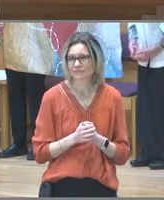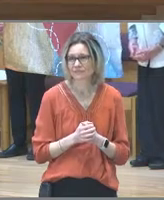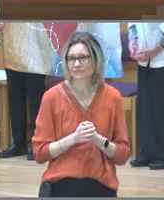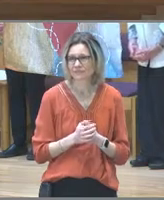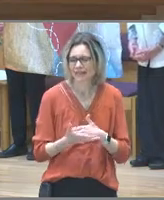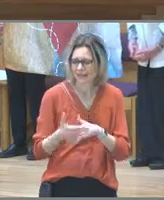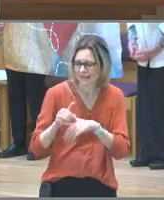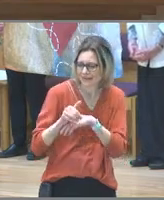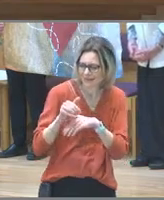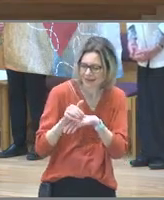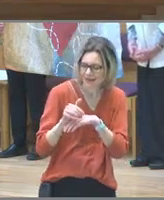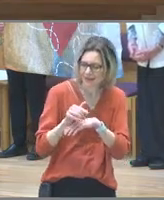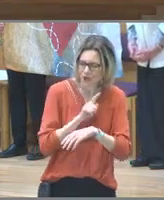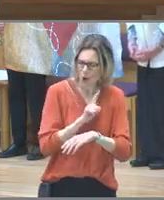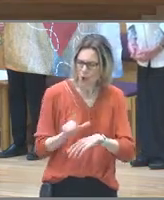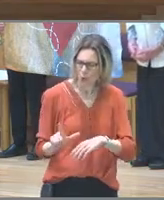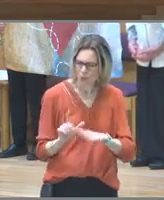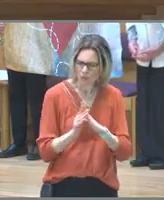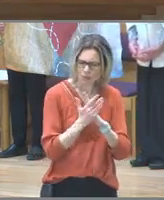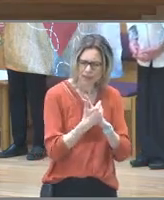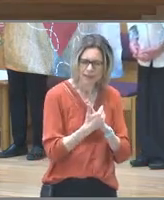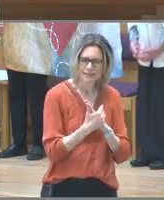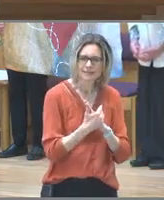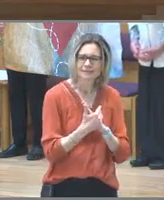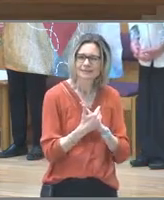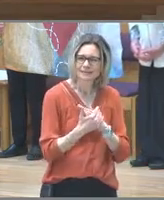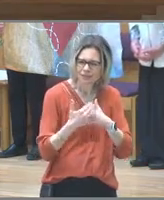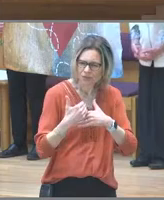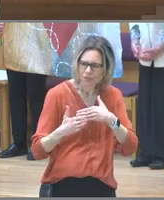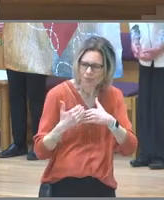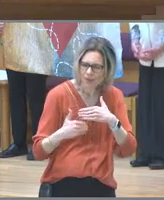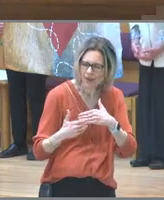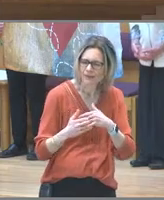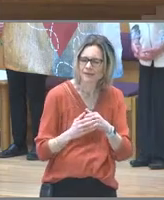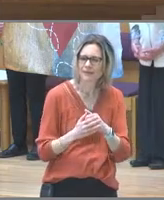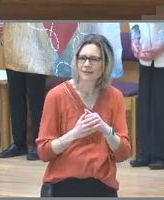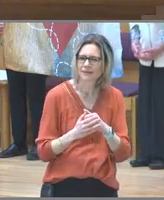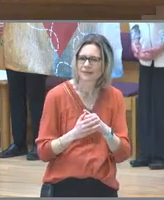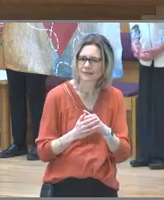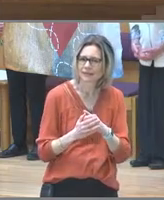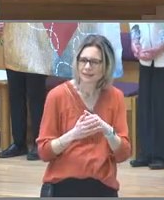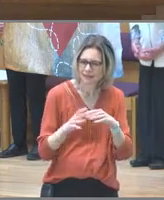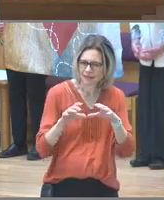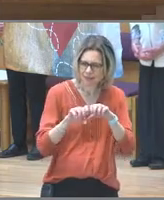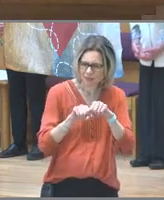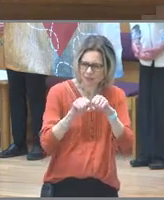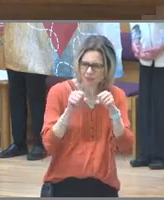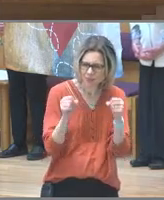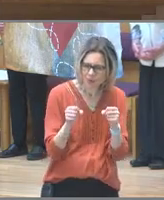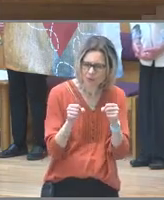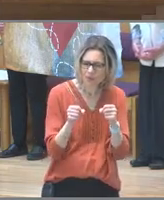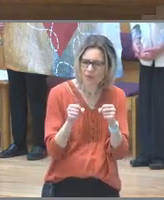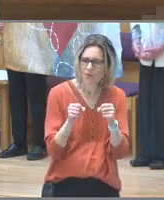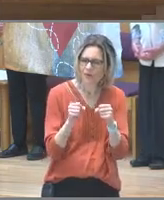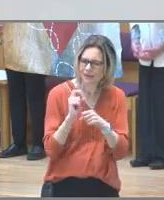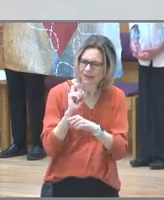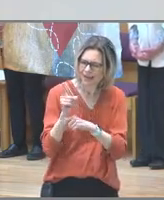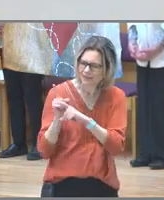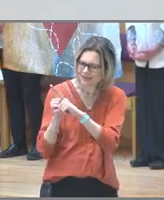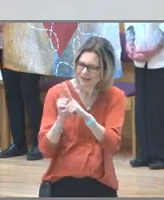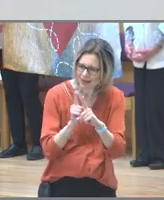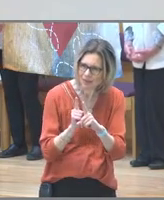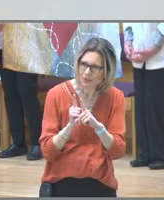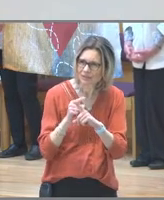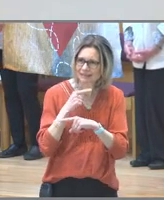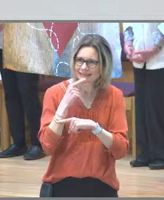In the night in which our Lord Jesus Christ was betrayed, he took bread, he broke it, he gave it to the disciples, saying,